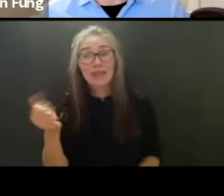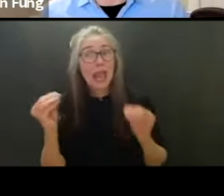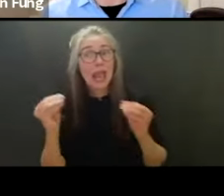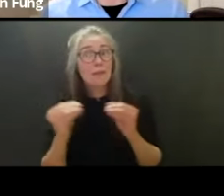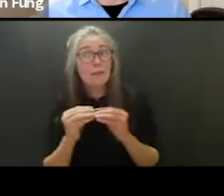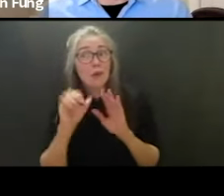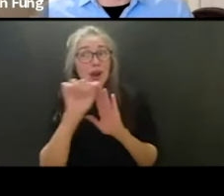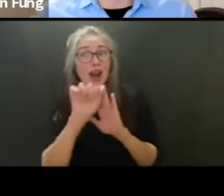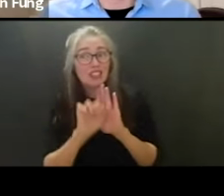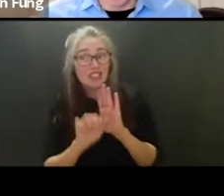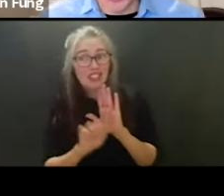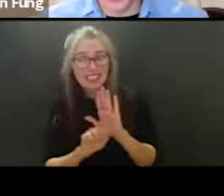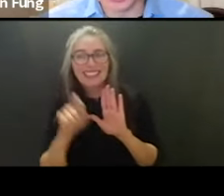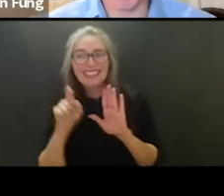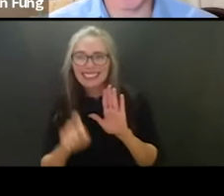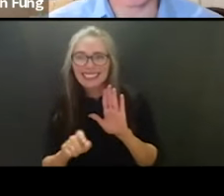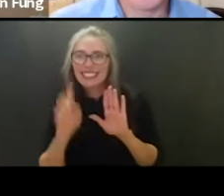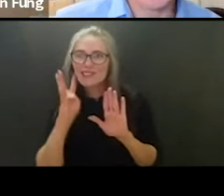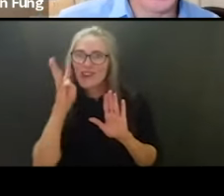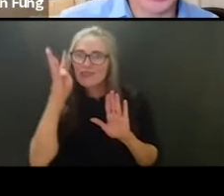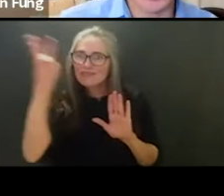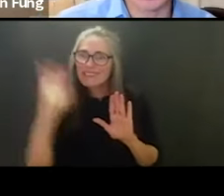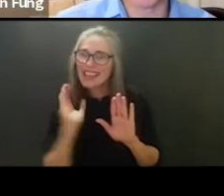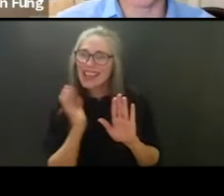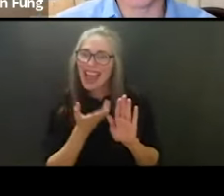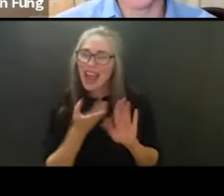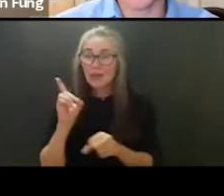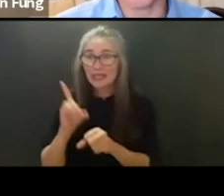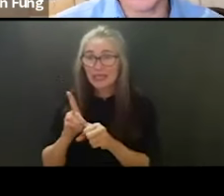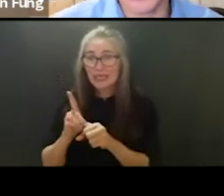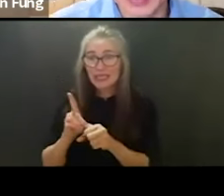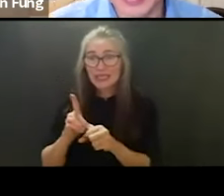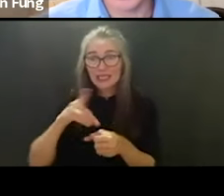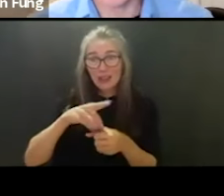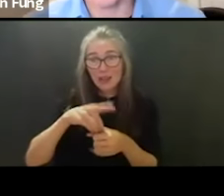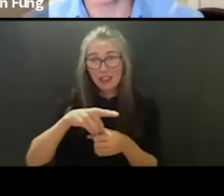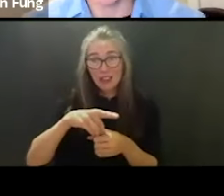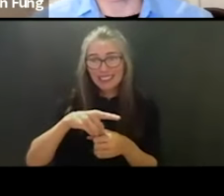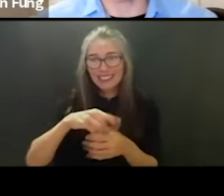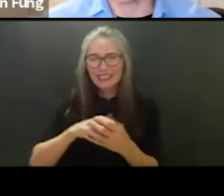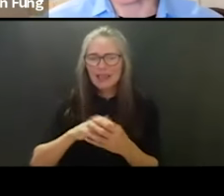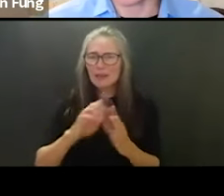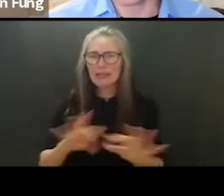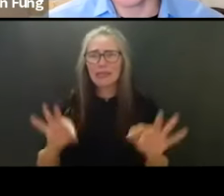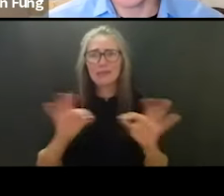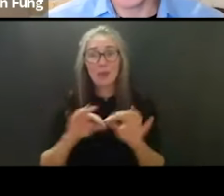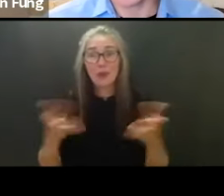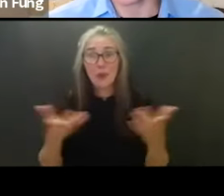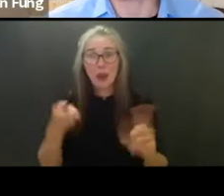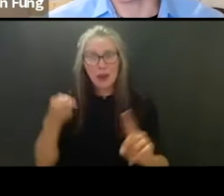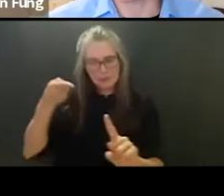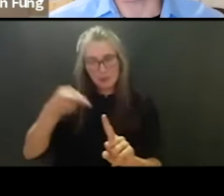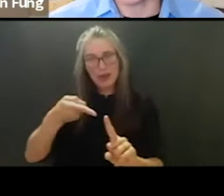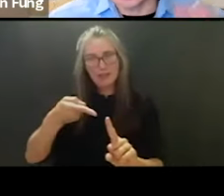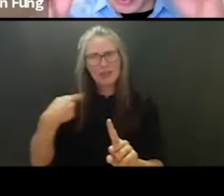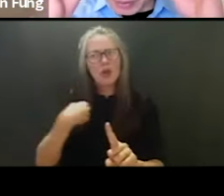and I'm sure there are other very important agenda items required to reinvent and reimagine our democracy. I